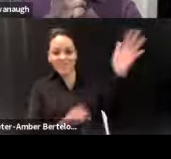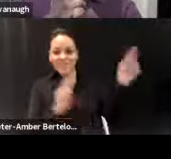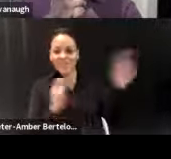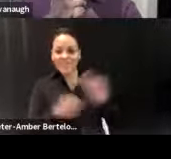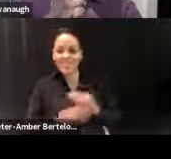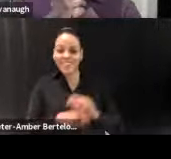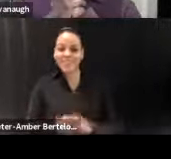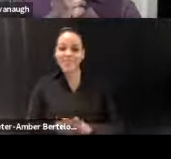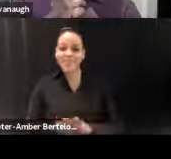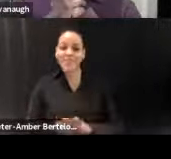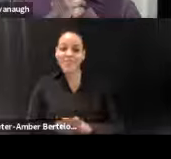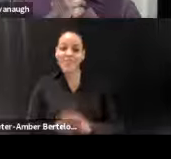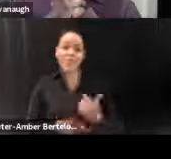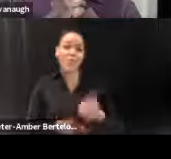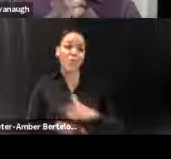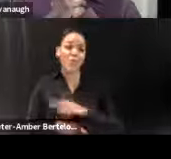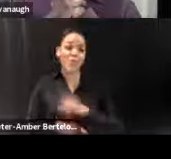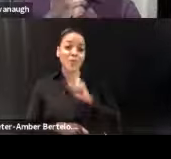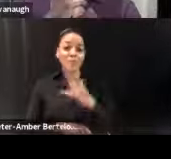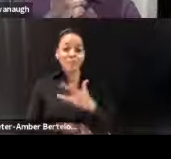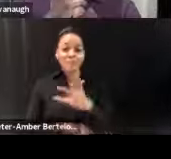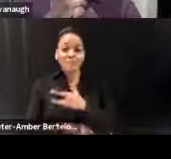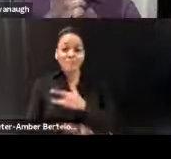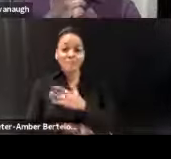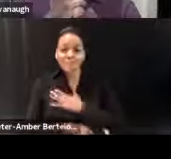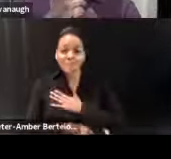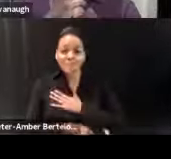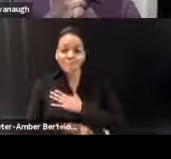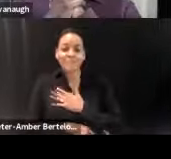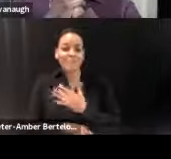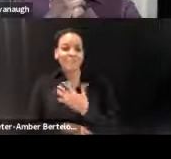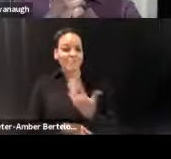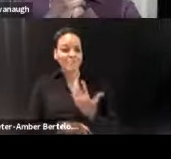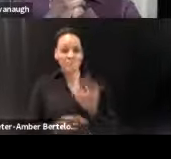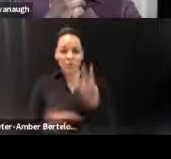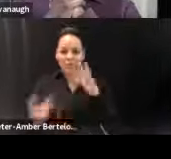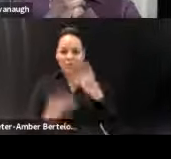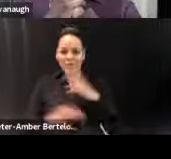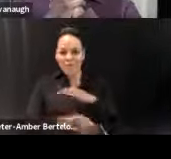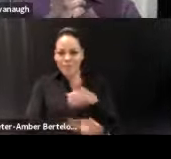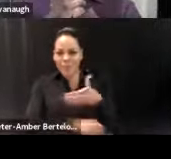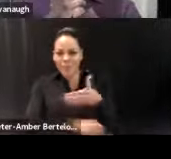we are just really moved, you know, at how powerfully